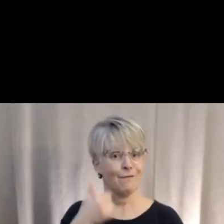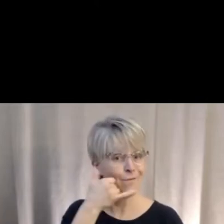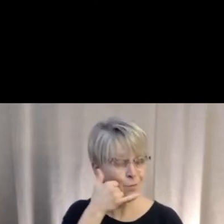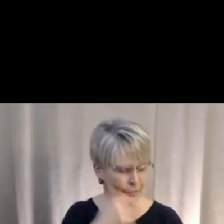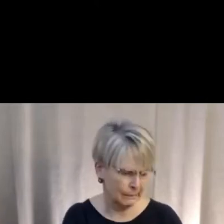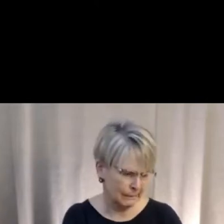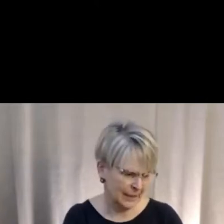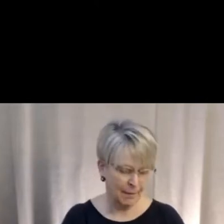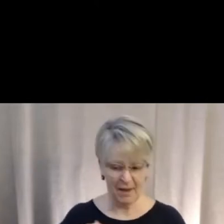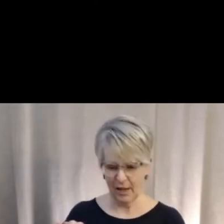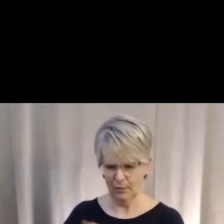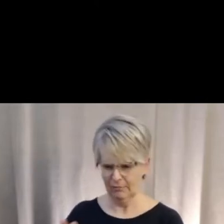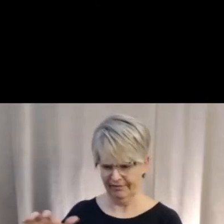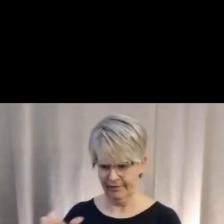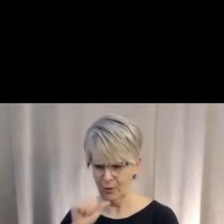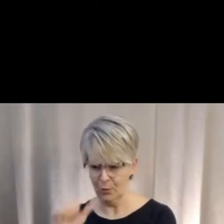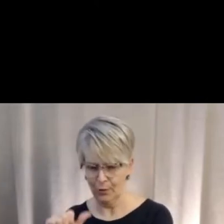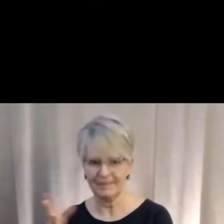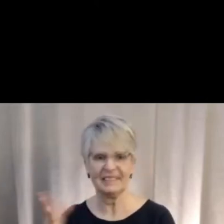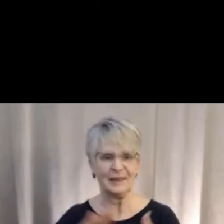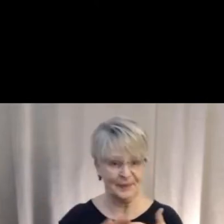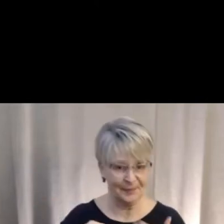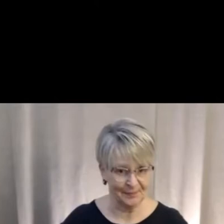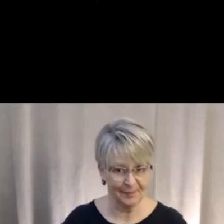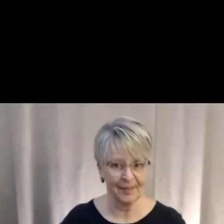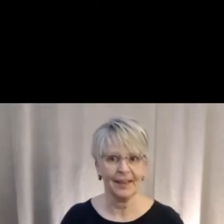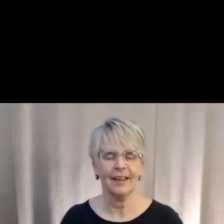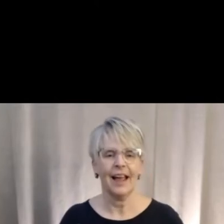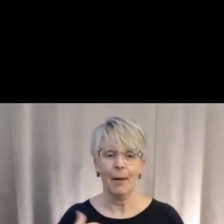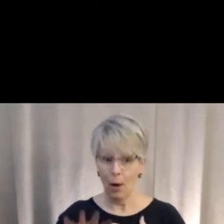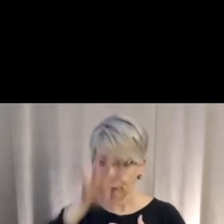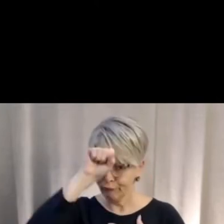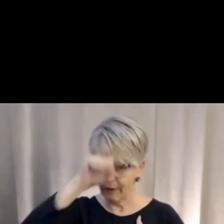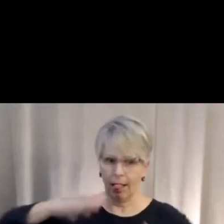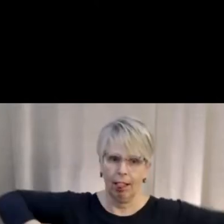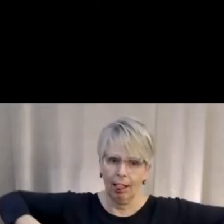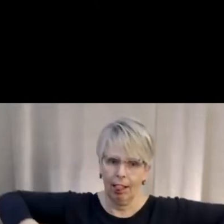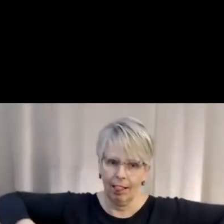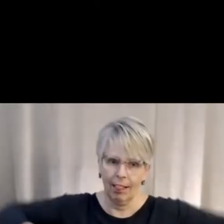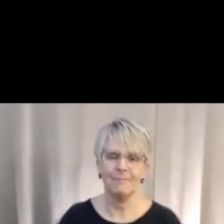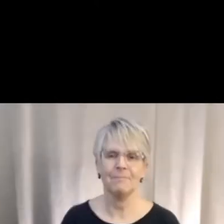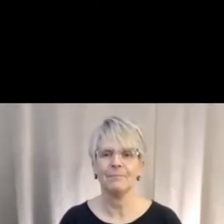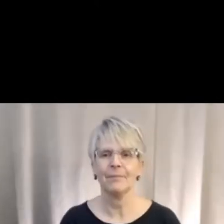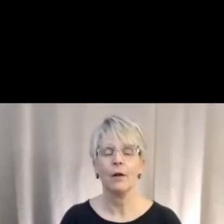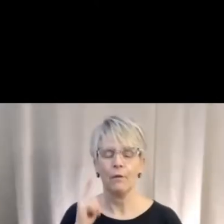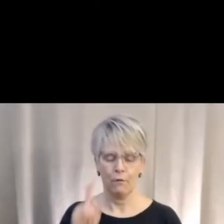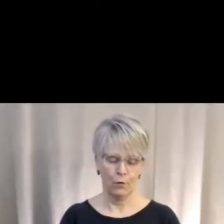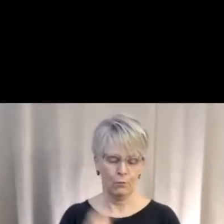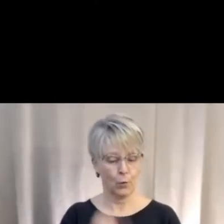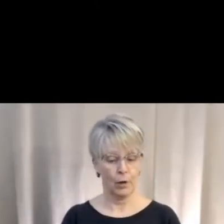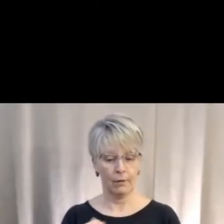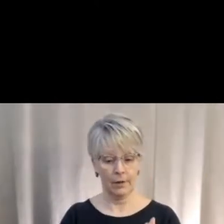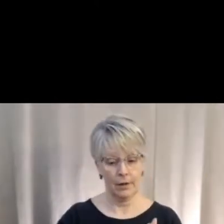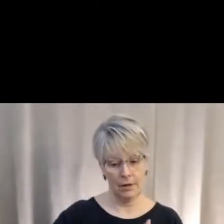bit grumpy. So forgive me. I don't have it memorized. So we'd like to begin by acknowledging that we are